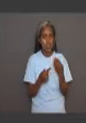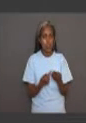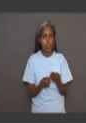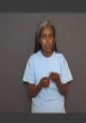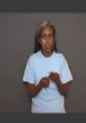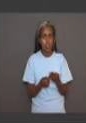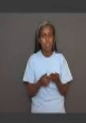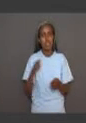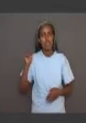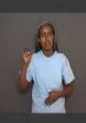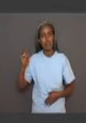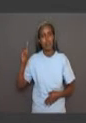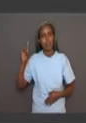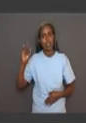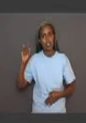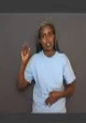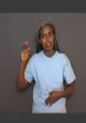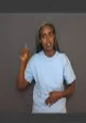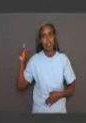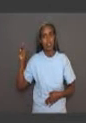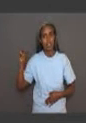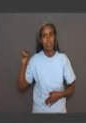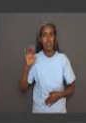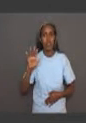Therefore, the median is 5.